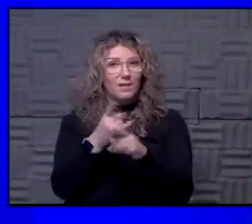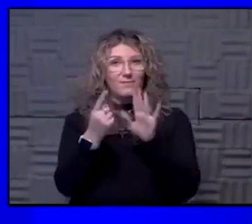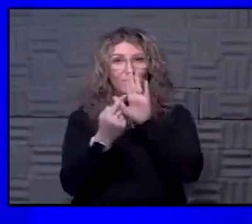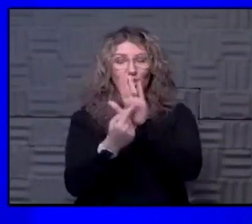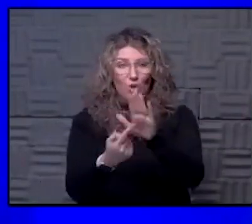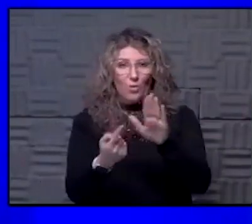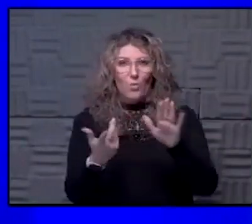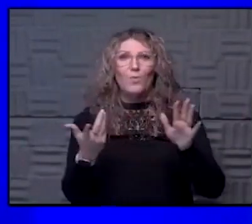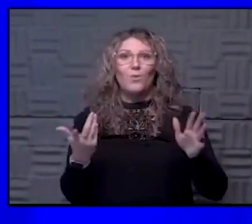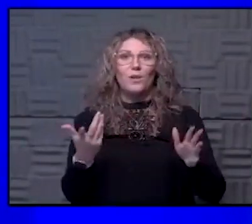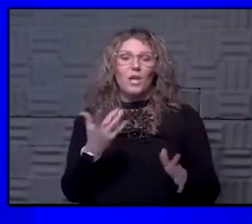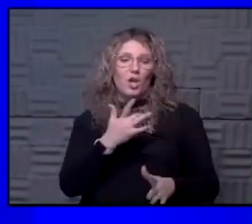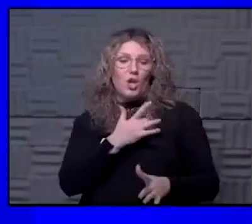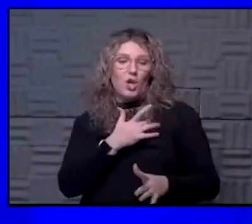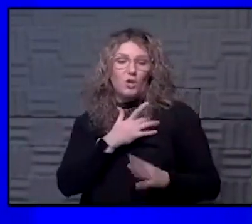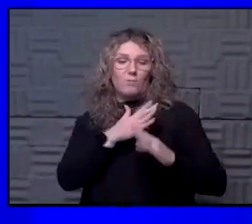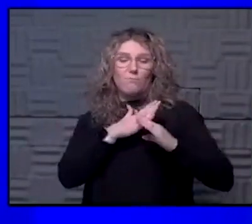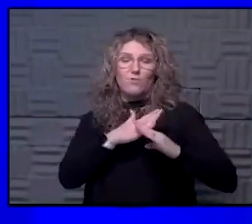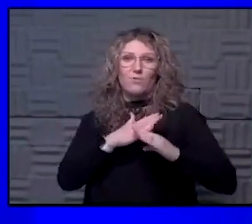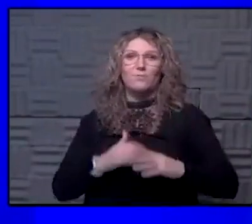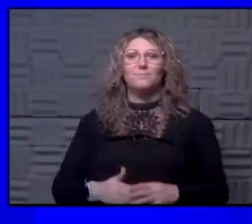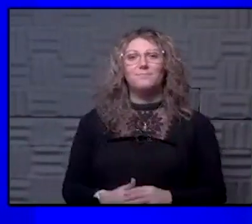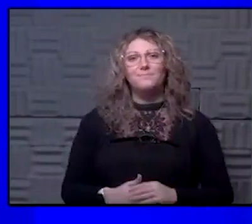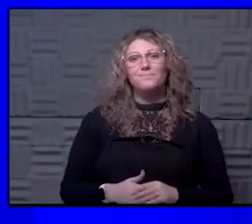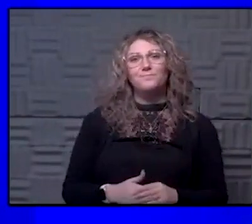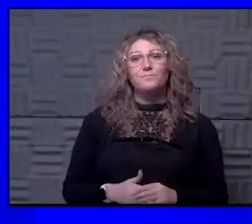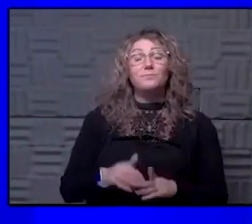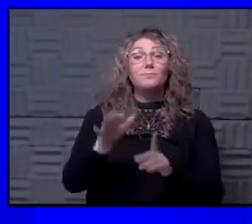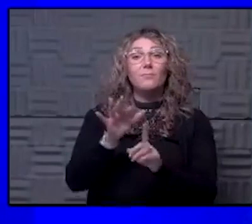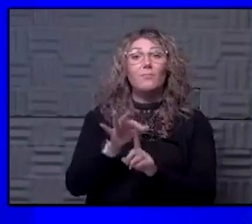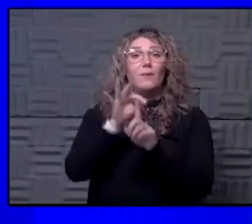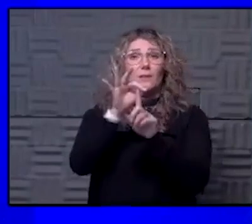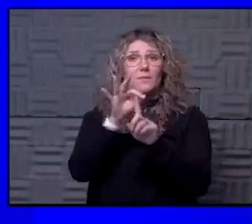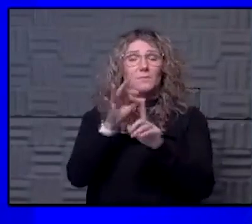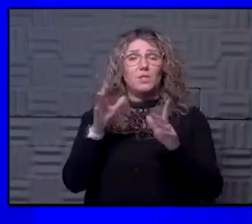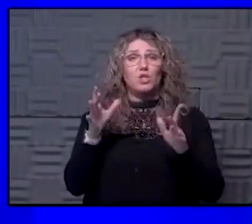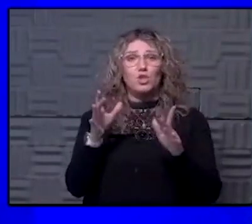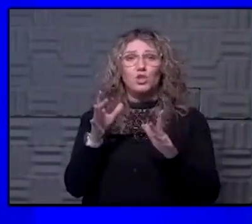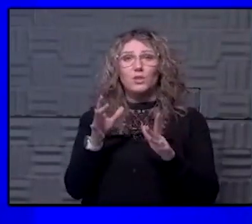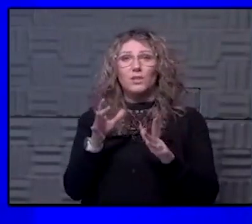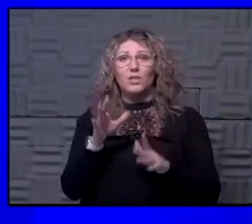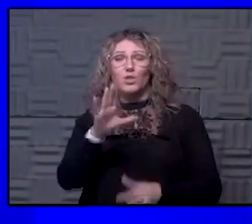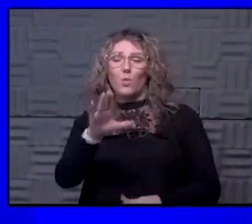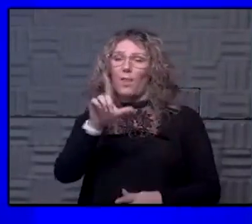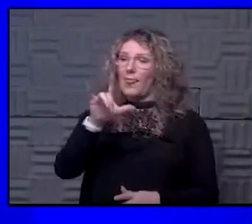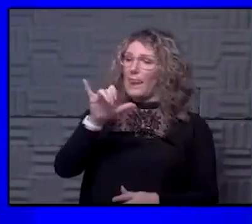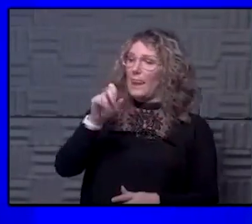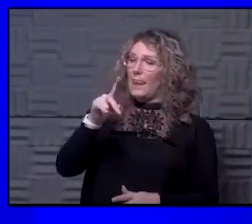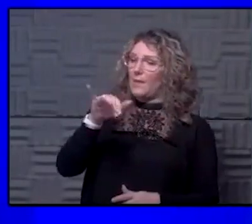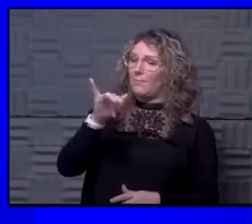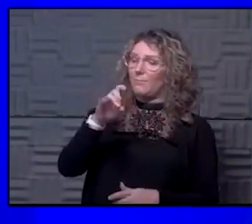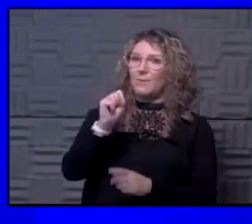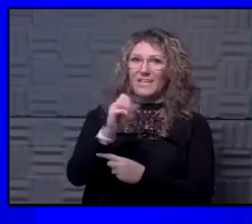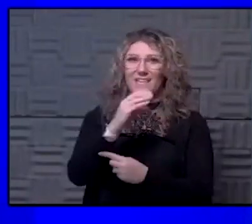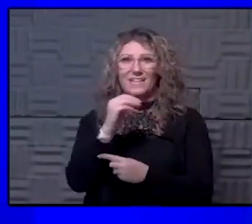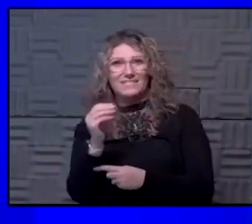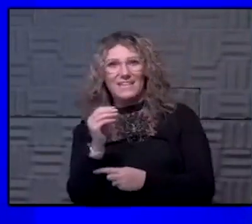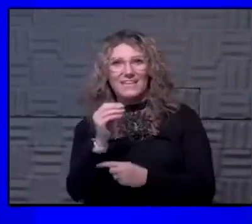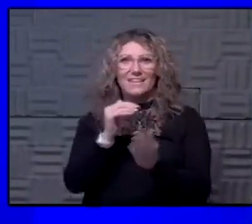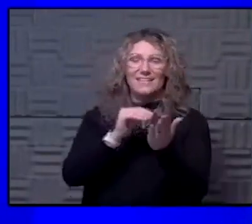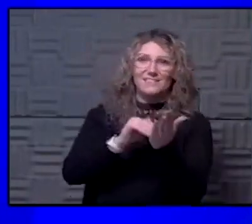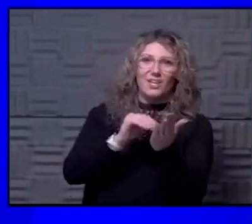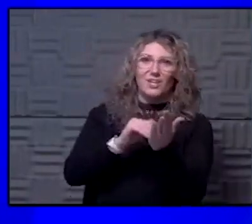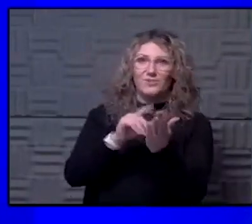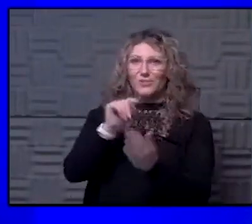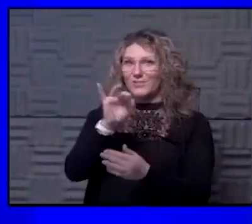to be somewhat cardiac protective, especially in terms of your lipids. And certainly, Dr. Taylor, you